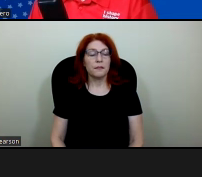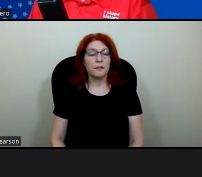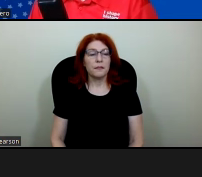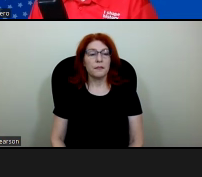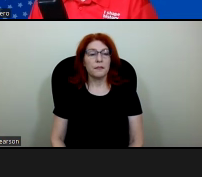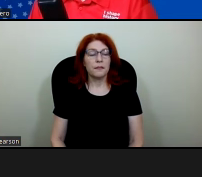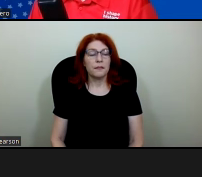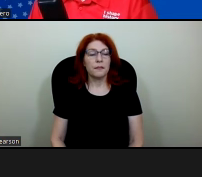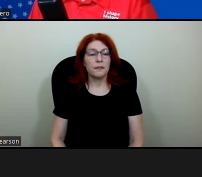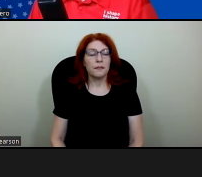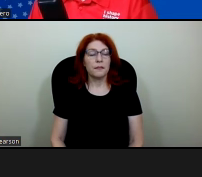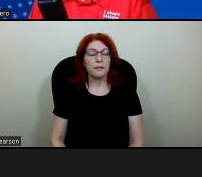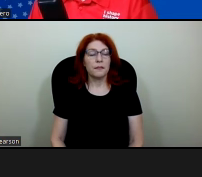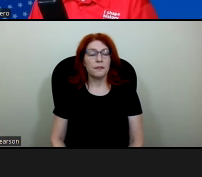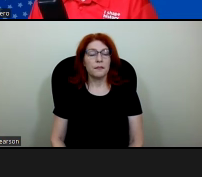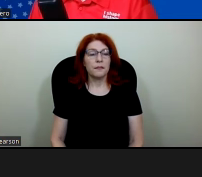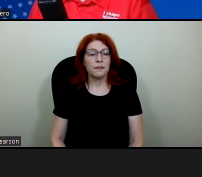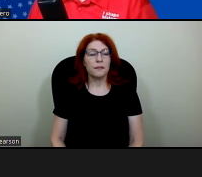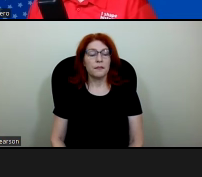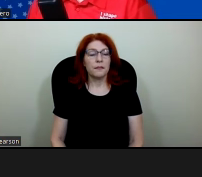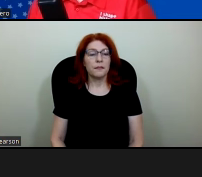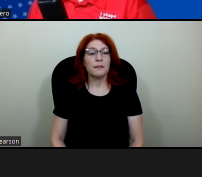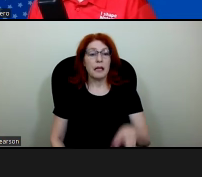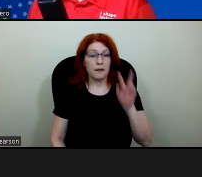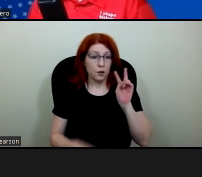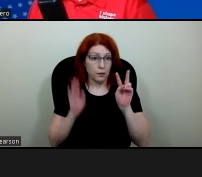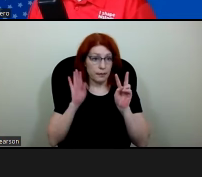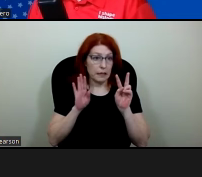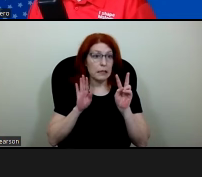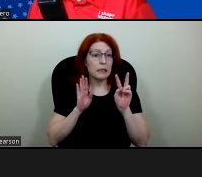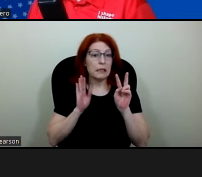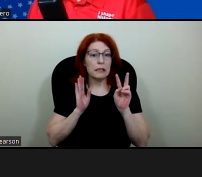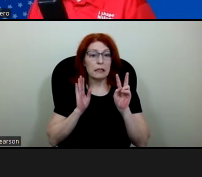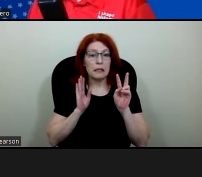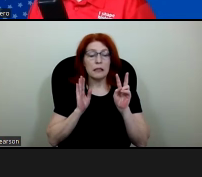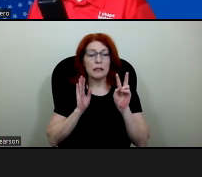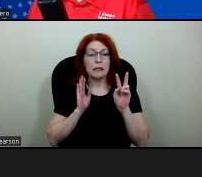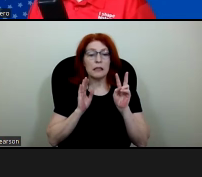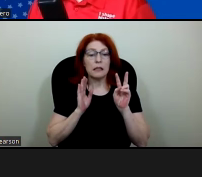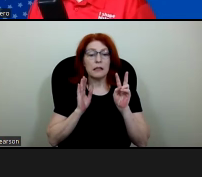We have B. Isabella says We have B. two B's. Got two B's. Okay.